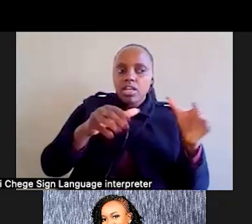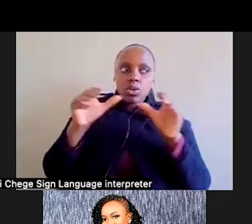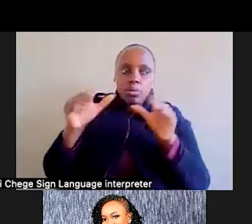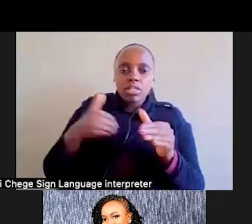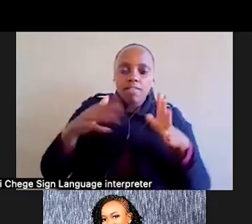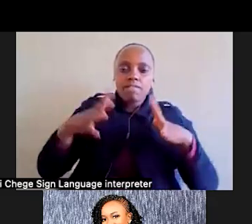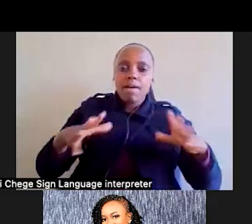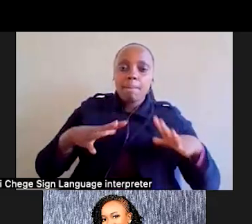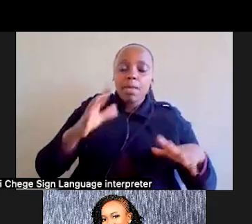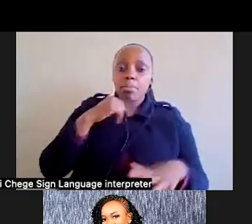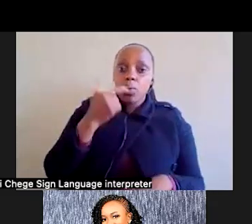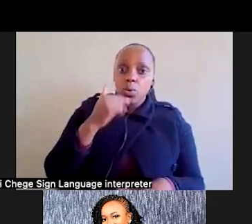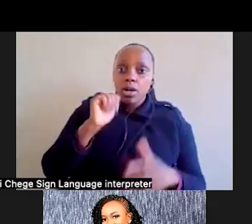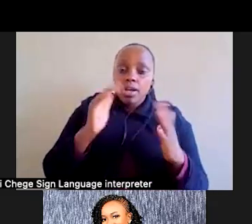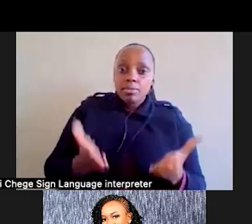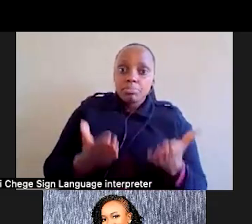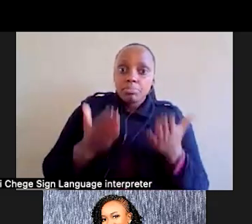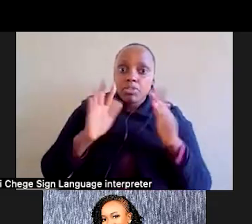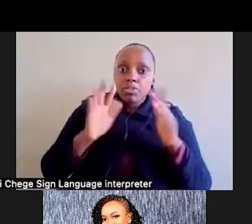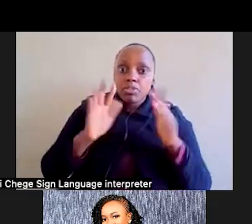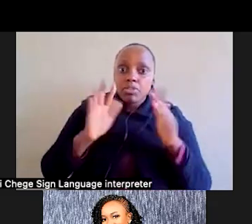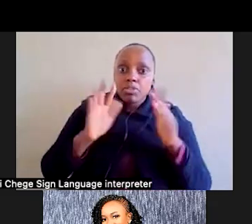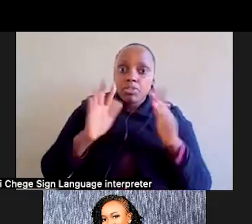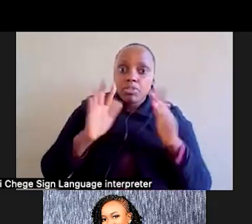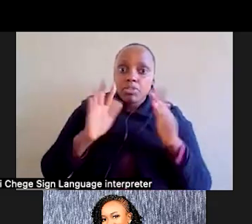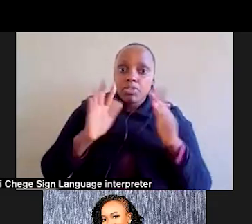people improve in terms of their education.